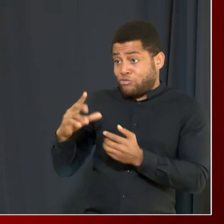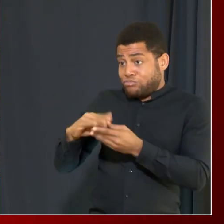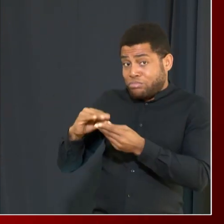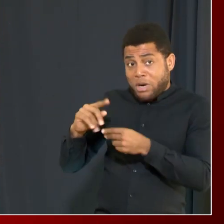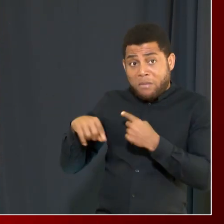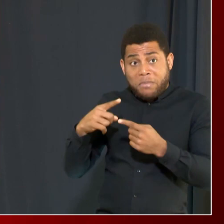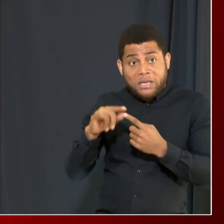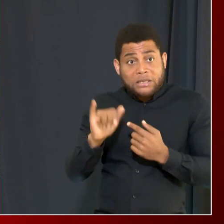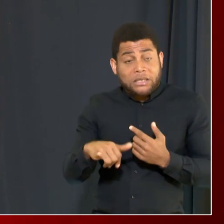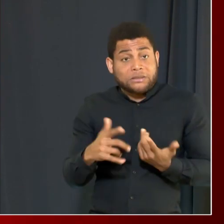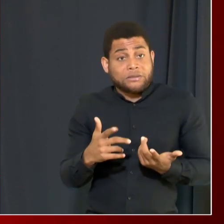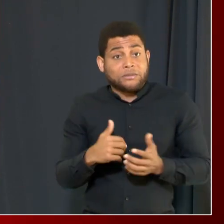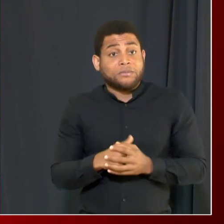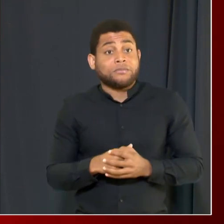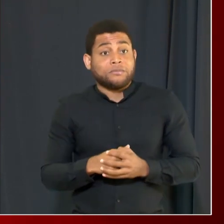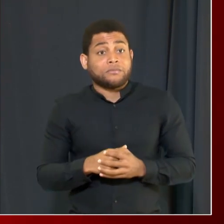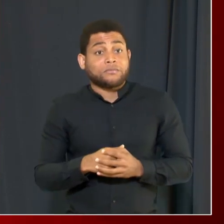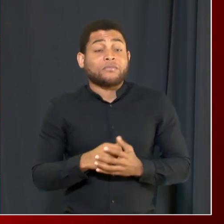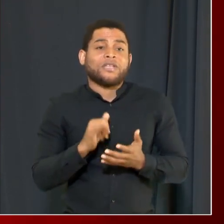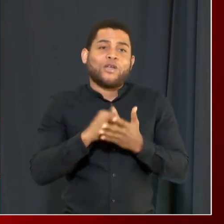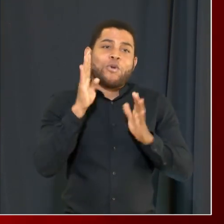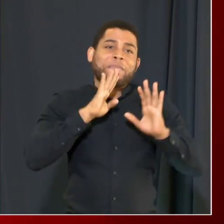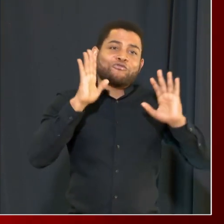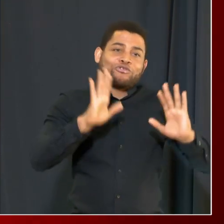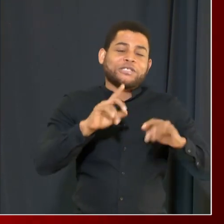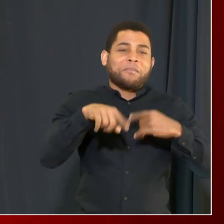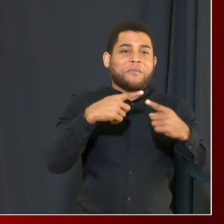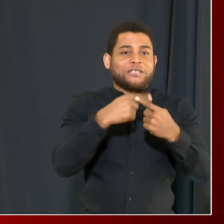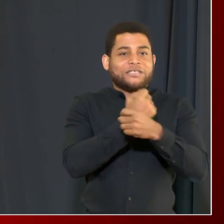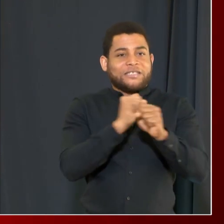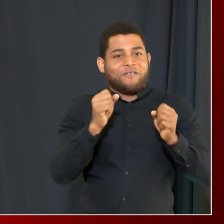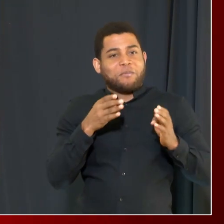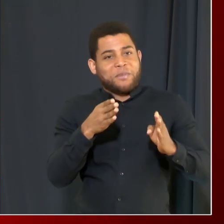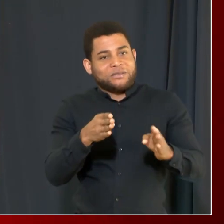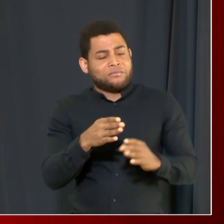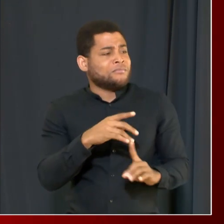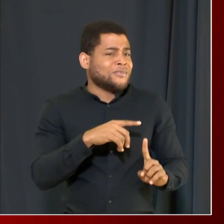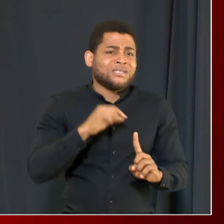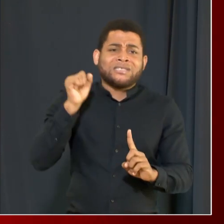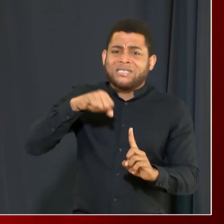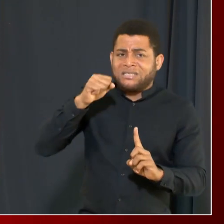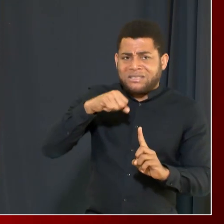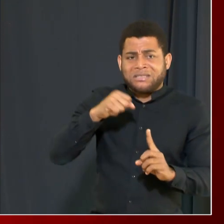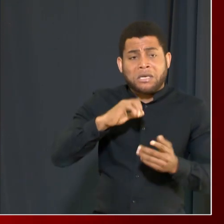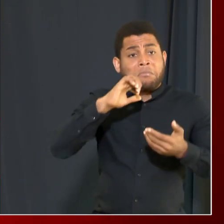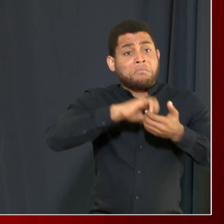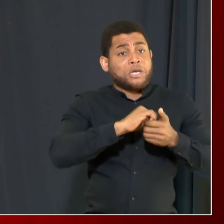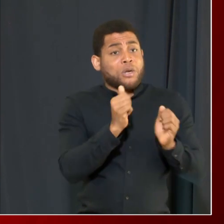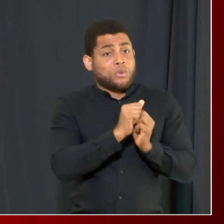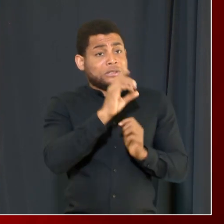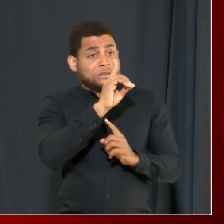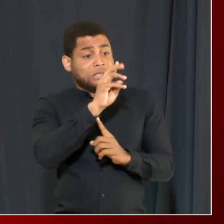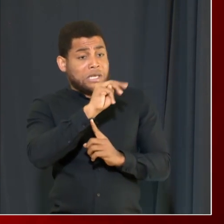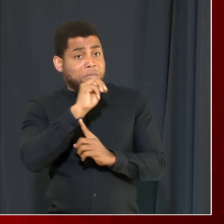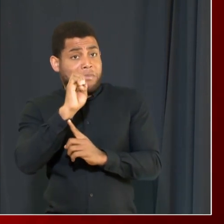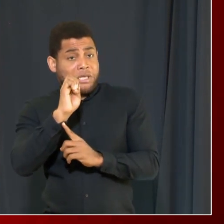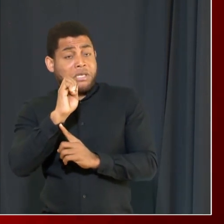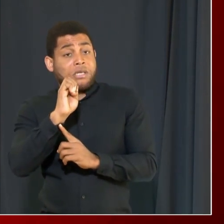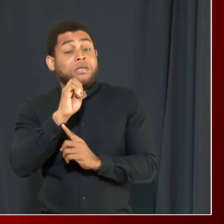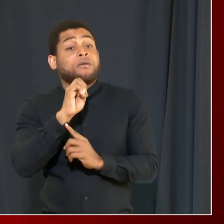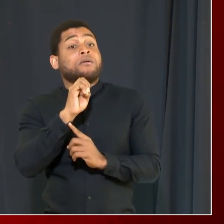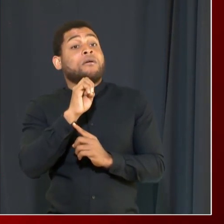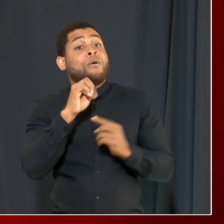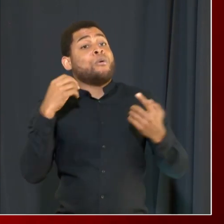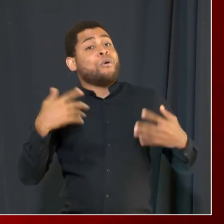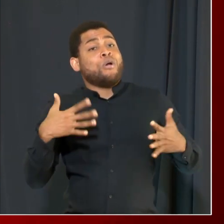Passage, that would be great. Sure. So we, in partnership with the Deputy Mayor for Education, have launched Safe Passage. School has already started this week.